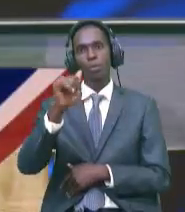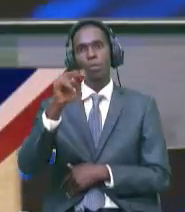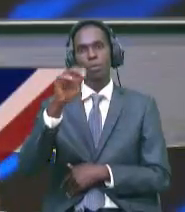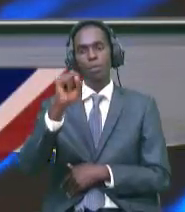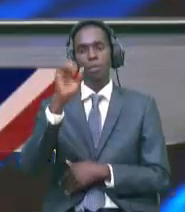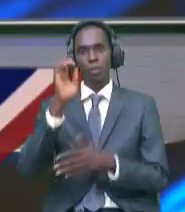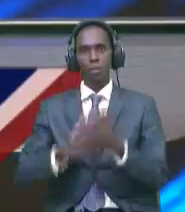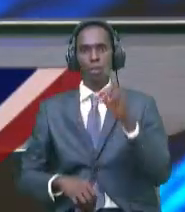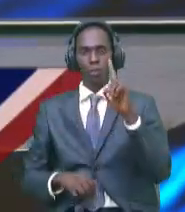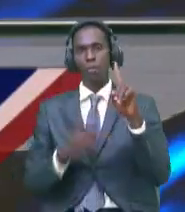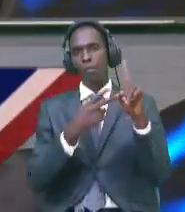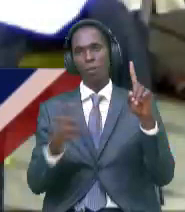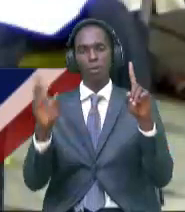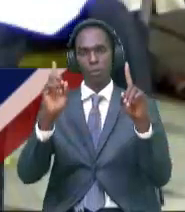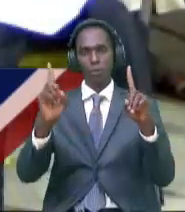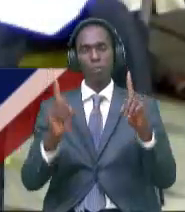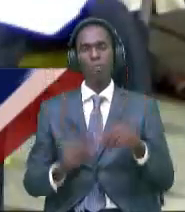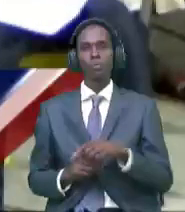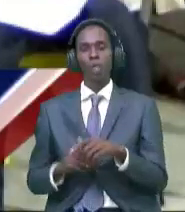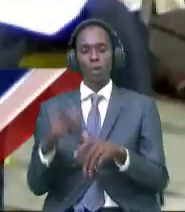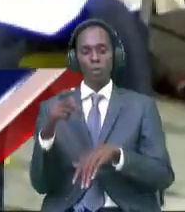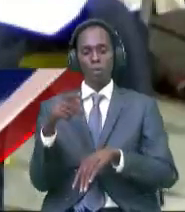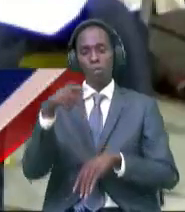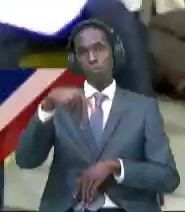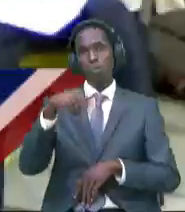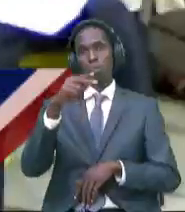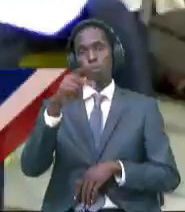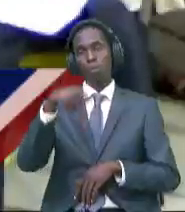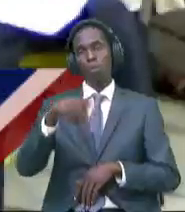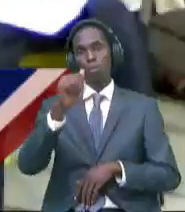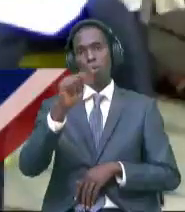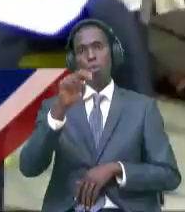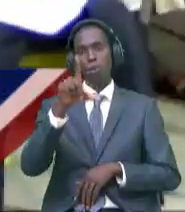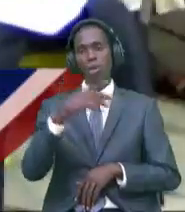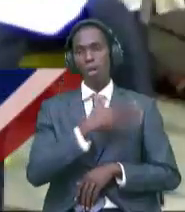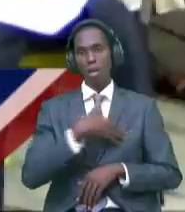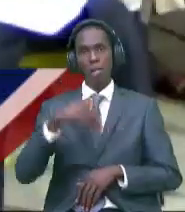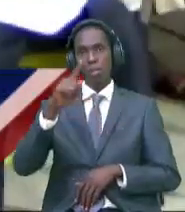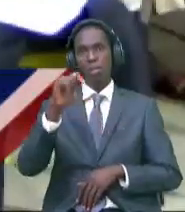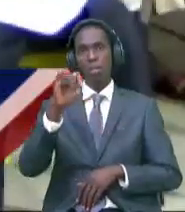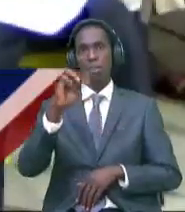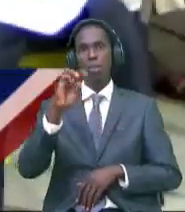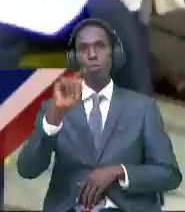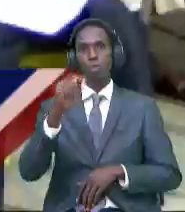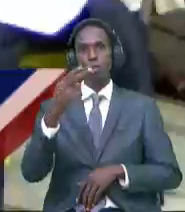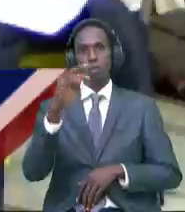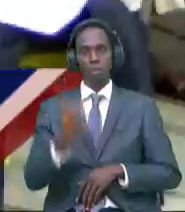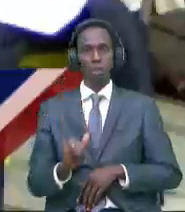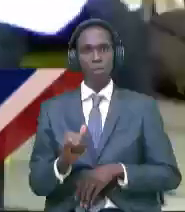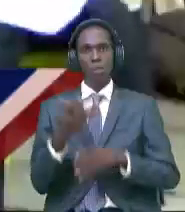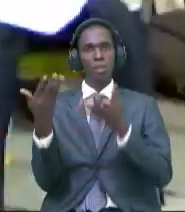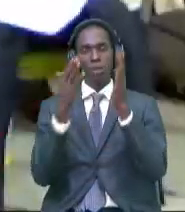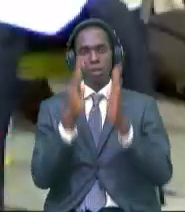chapter 1, verse 1. Paul and Timothy, the servants of Jesus Christ, to all